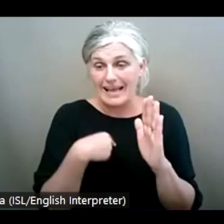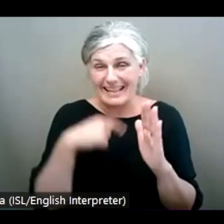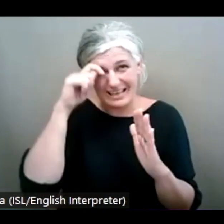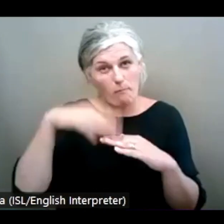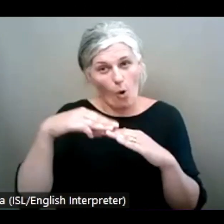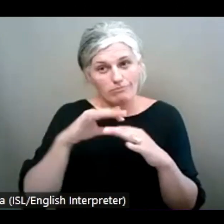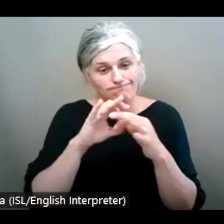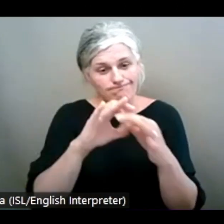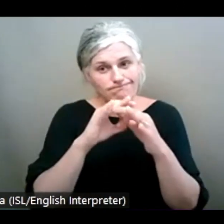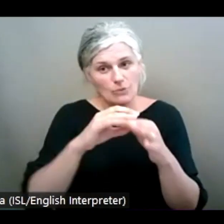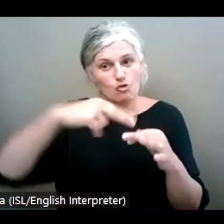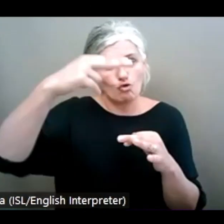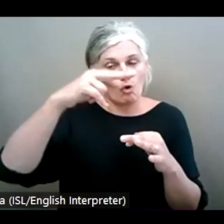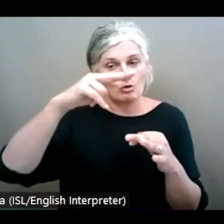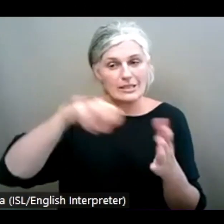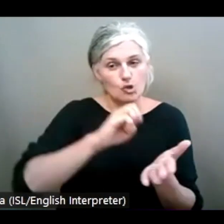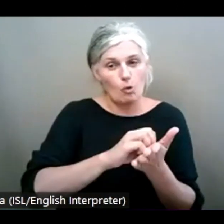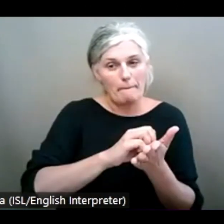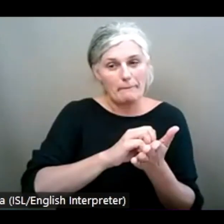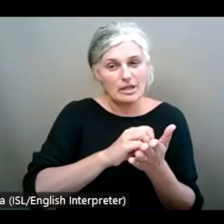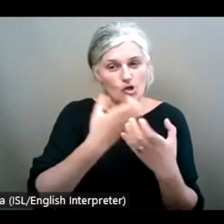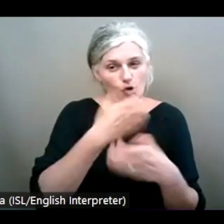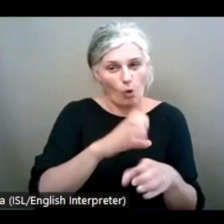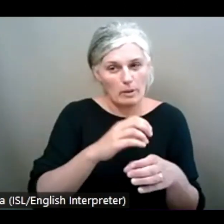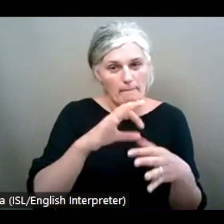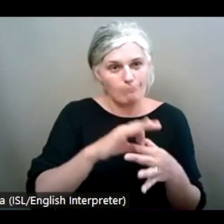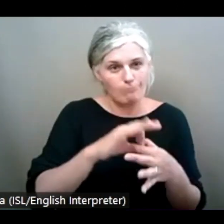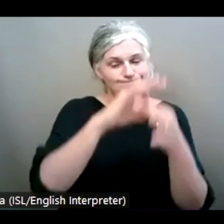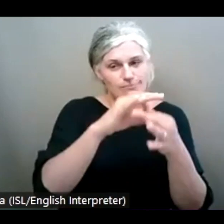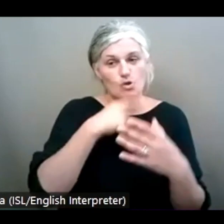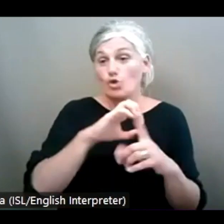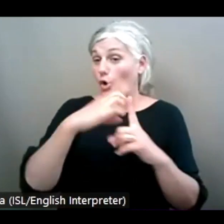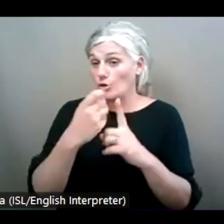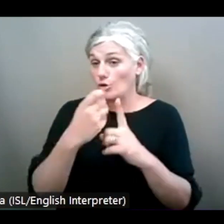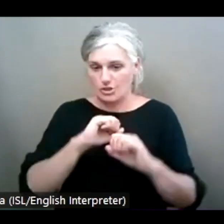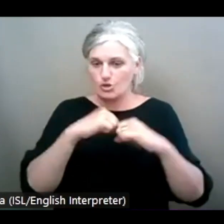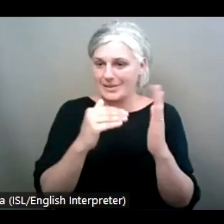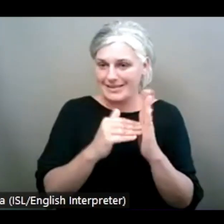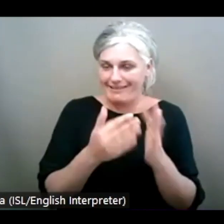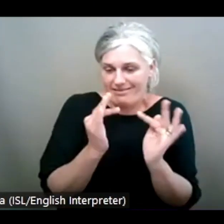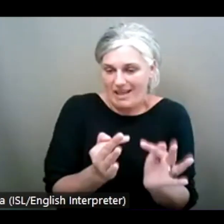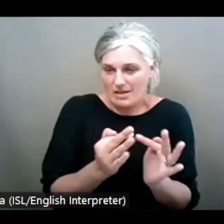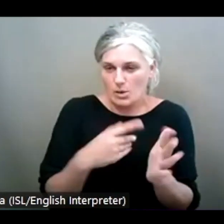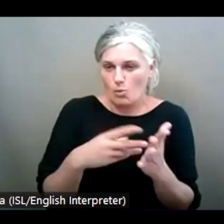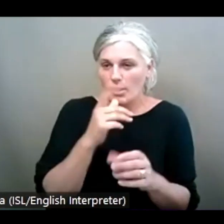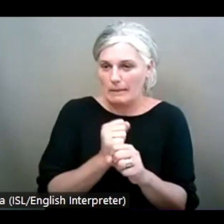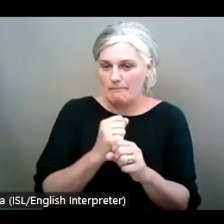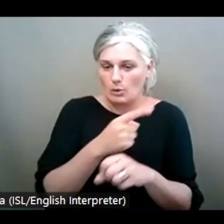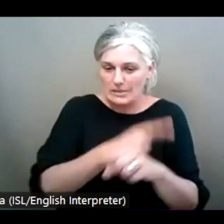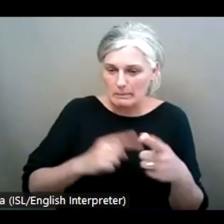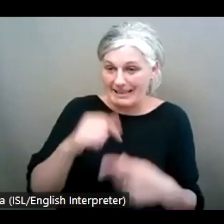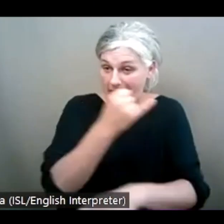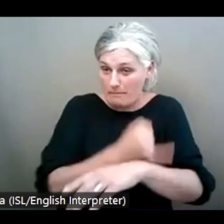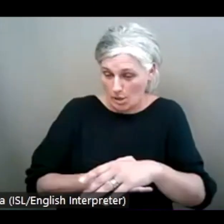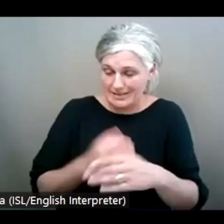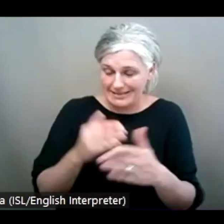common with the Northern European countries, not culturally, but certainly socially, and especially when it comes to disability and impairment.